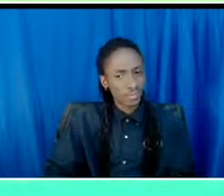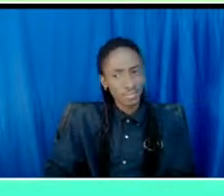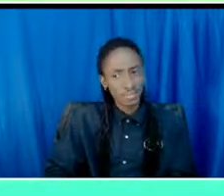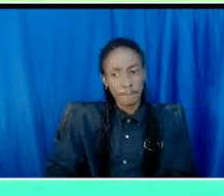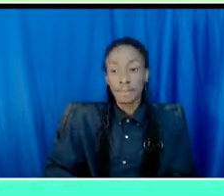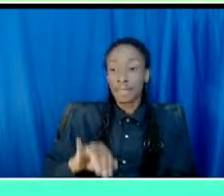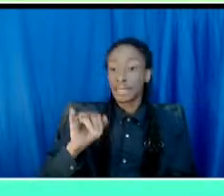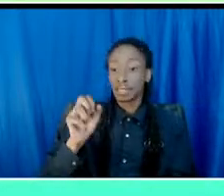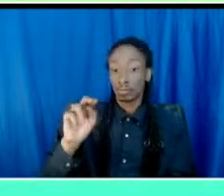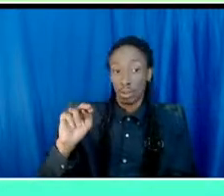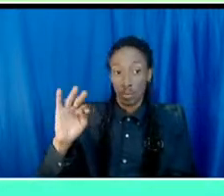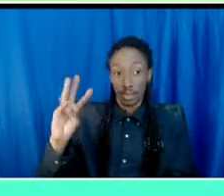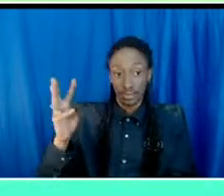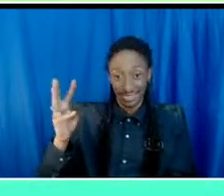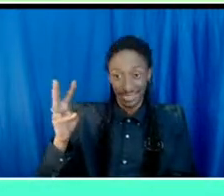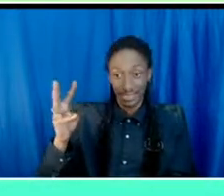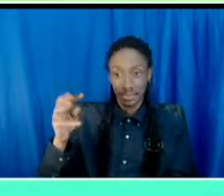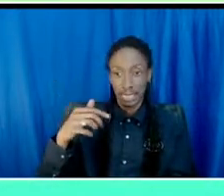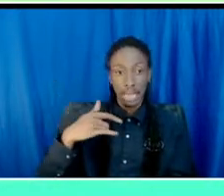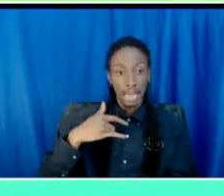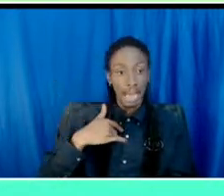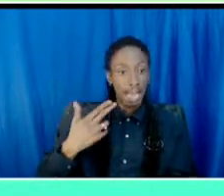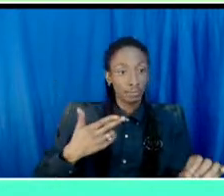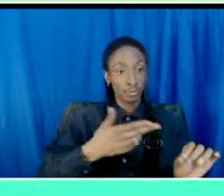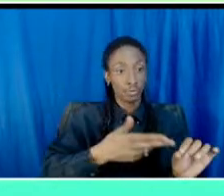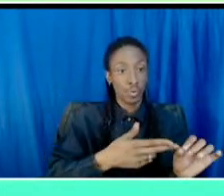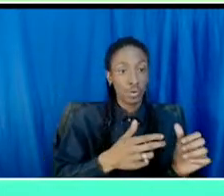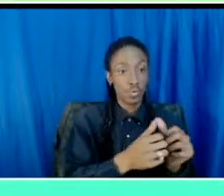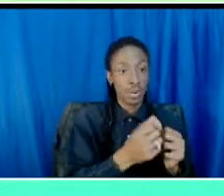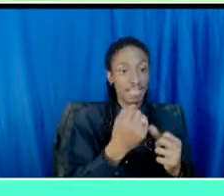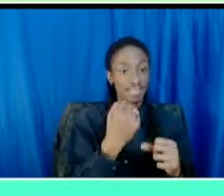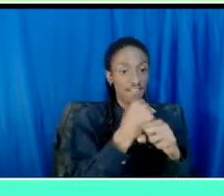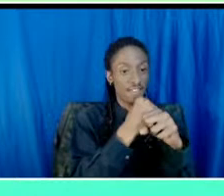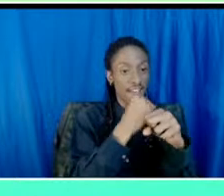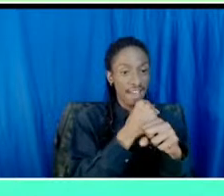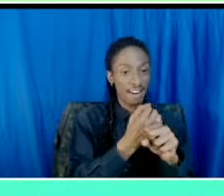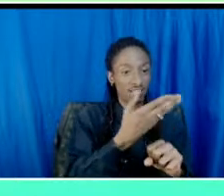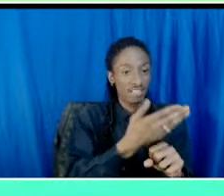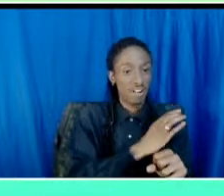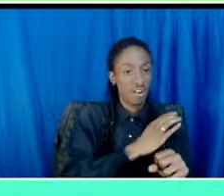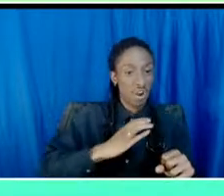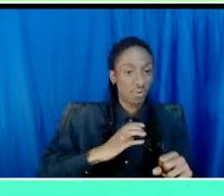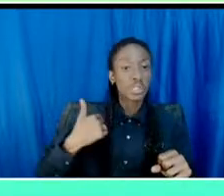January 6th, I'm joining with the fighters in the Congress, and we are going to